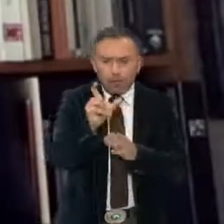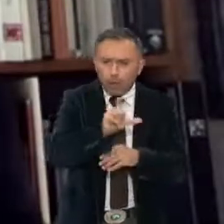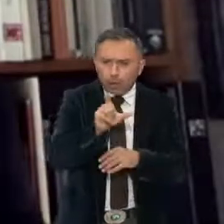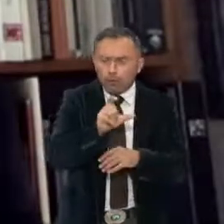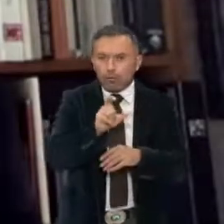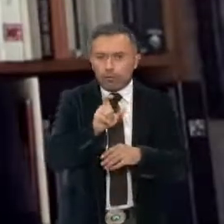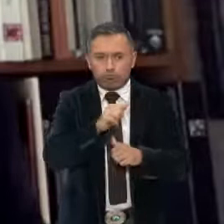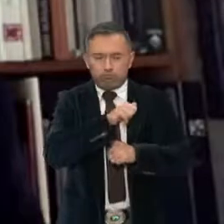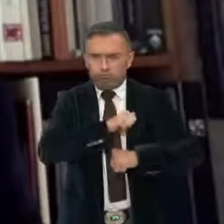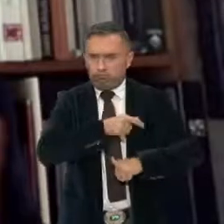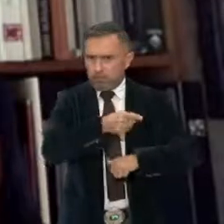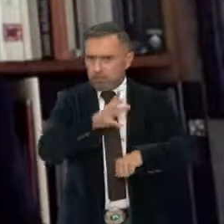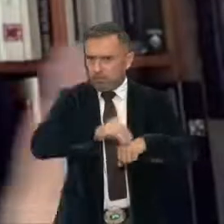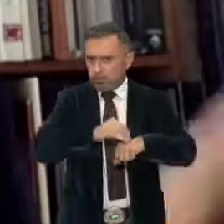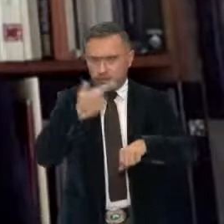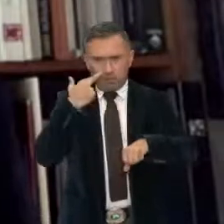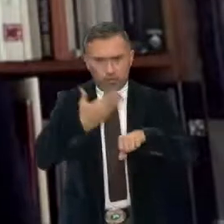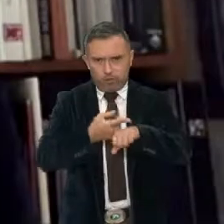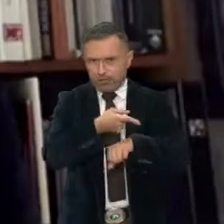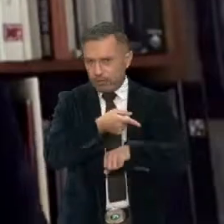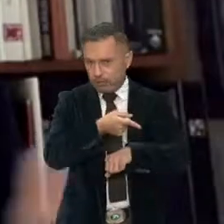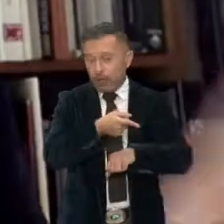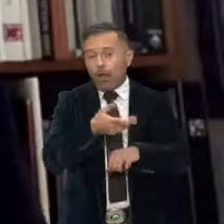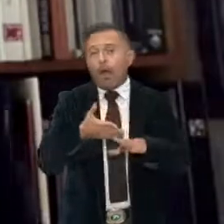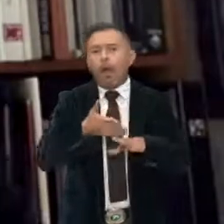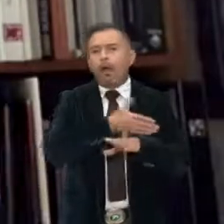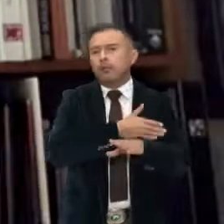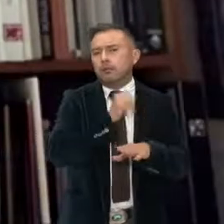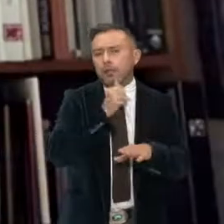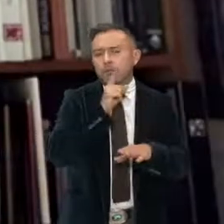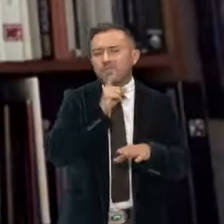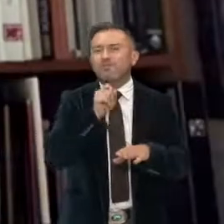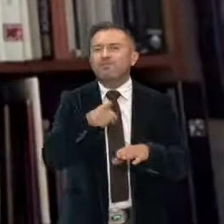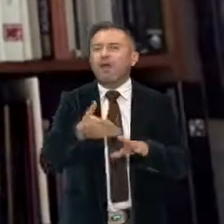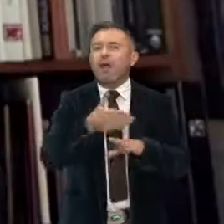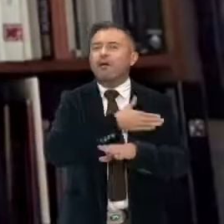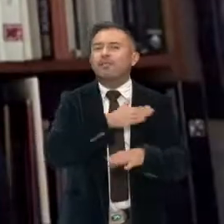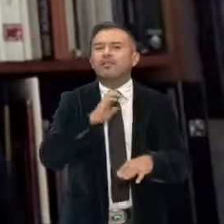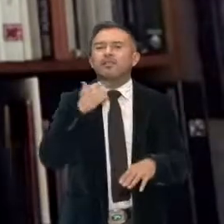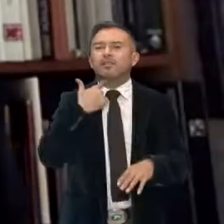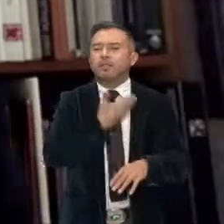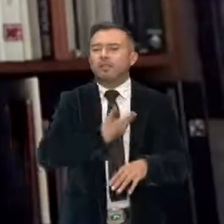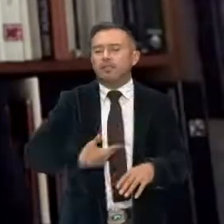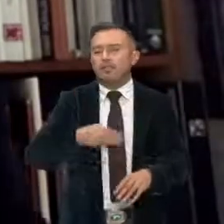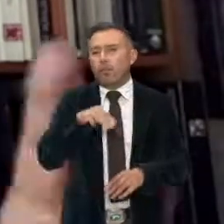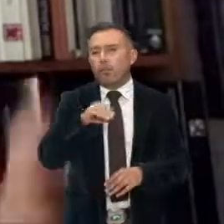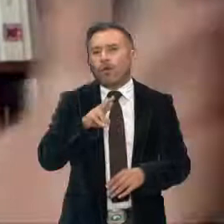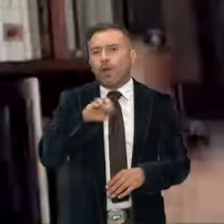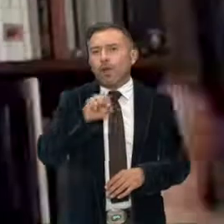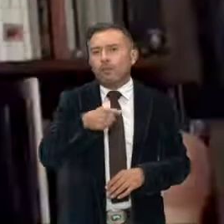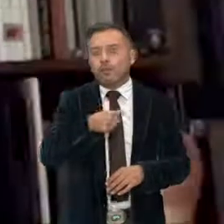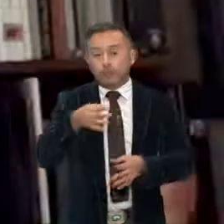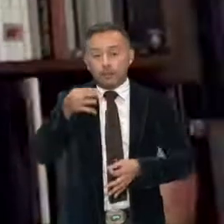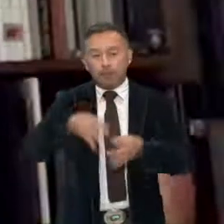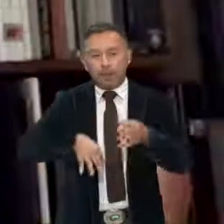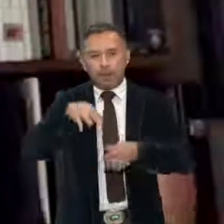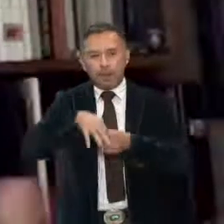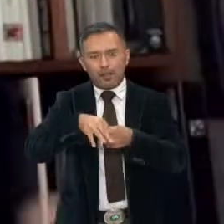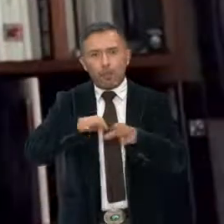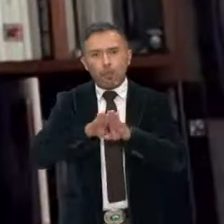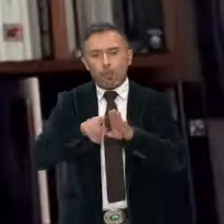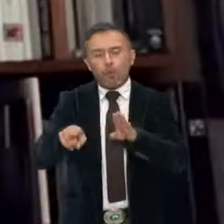to define issues that were important for them. And this didn't happen in the Evo